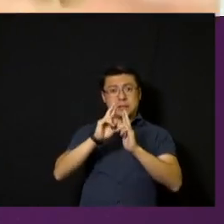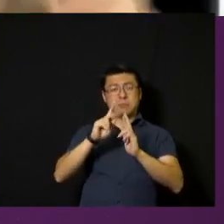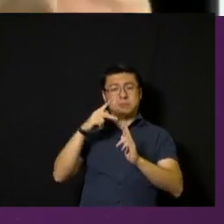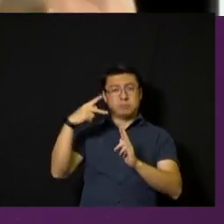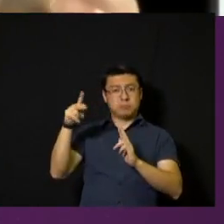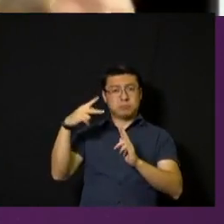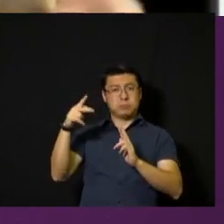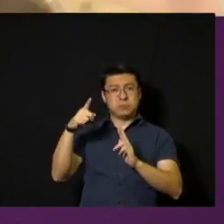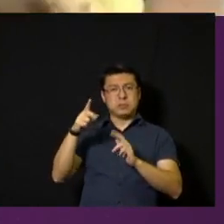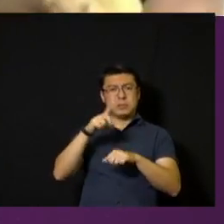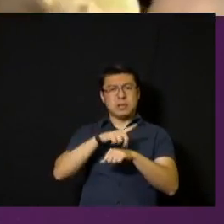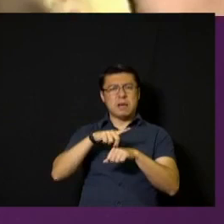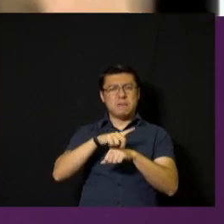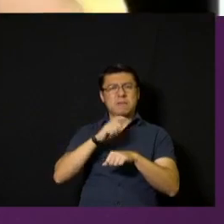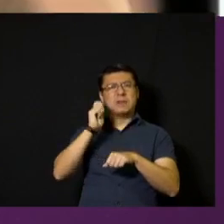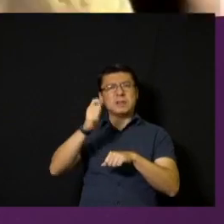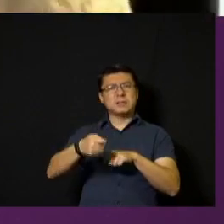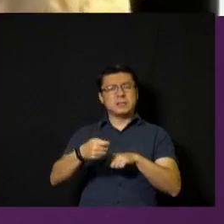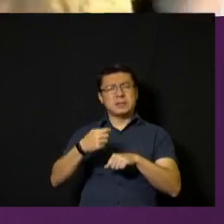answer about